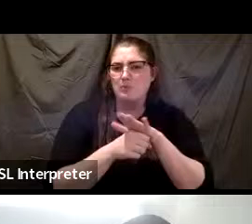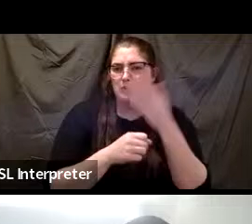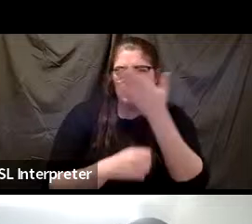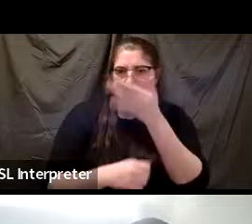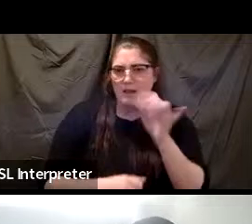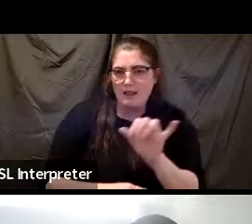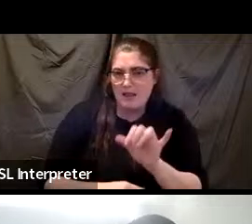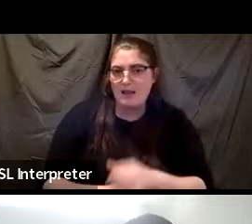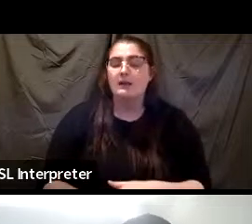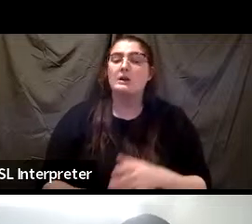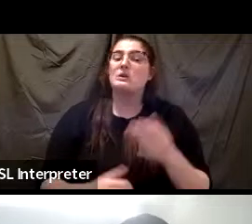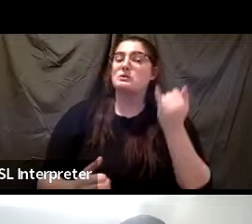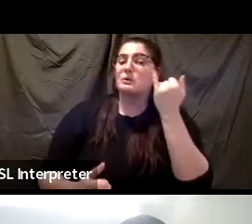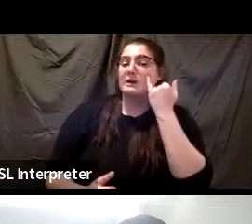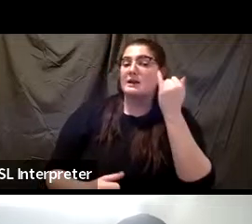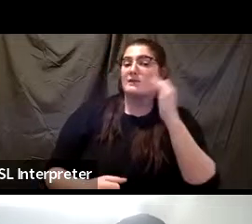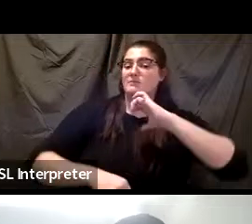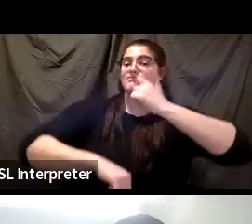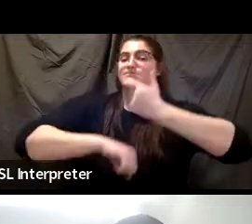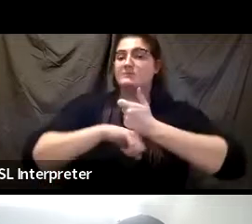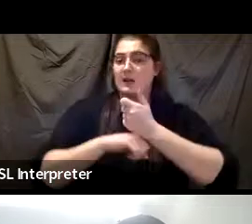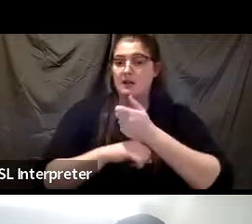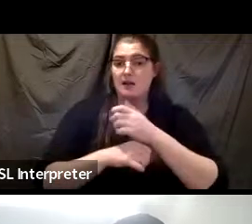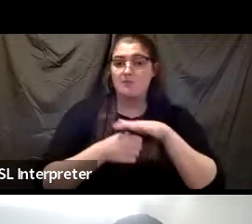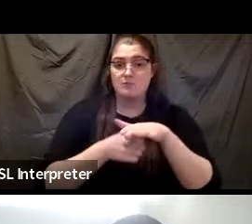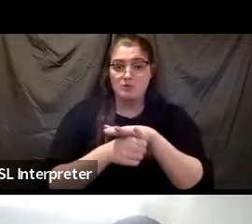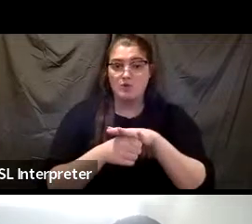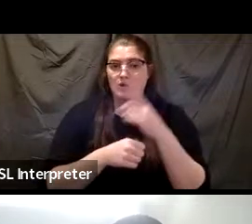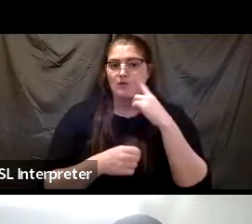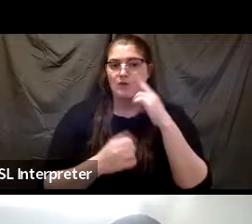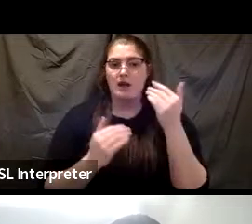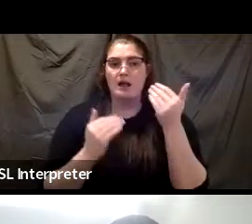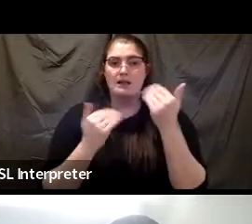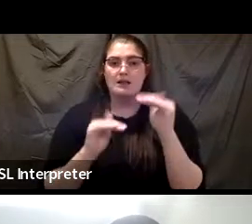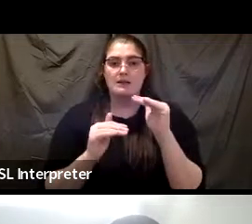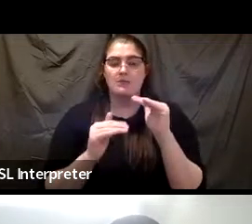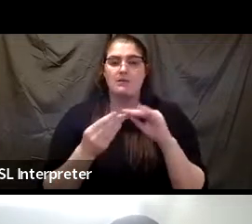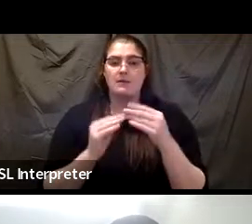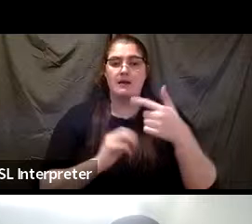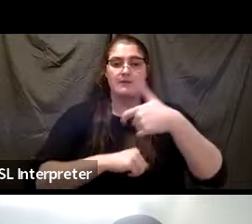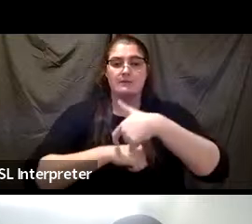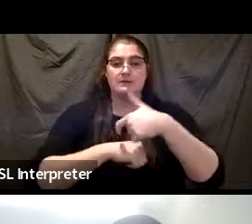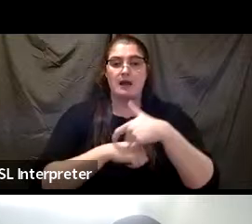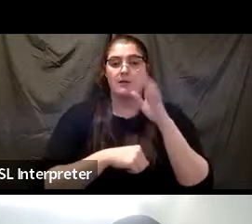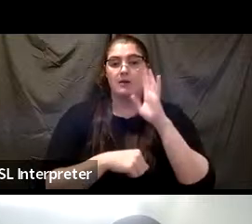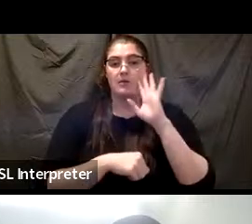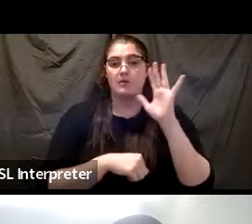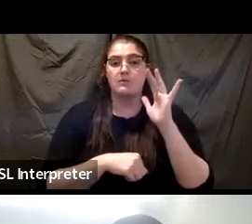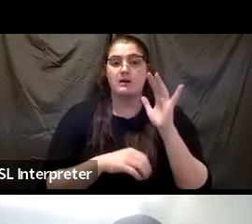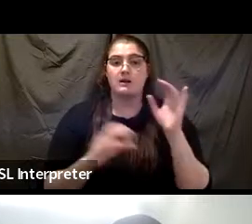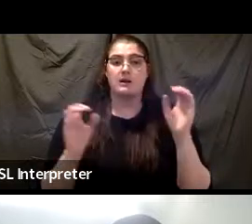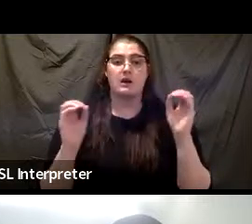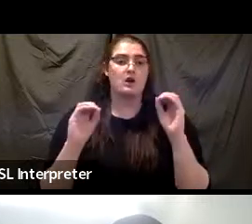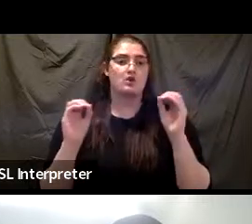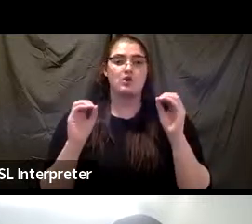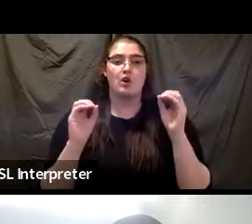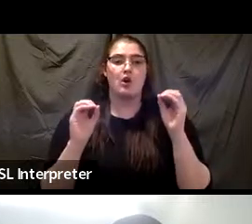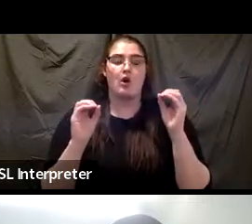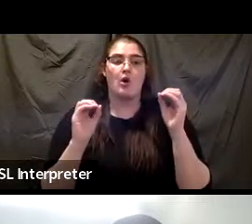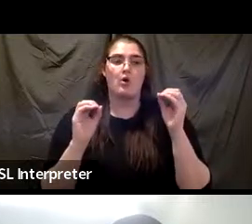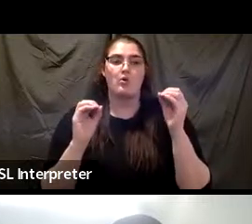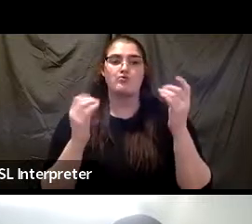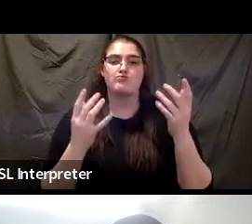So if it is an established zone for a very limited amount of time, there will basically be a no loitering law in